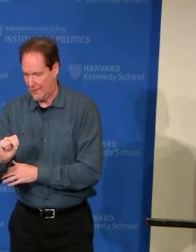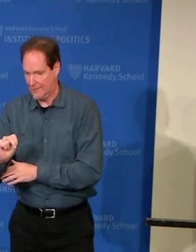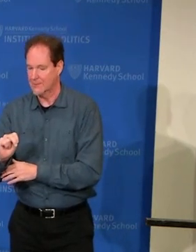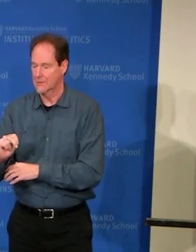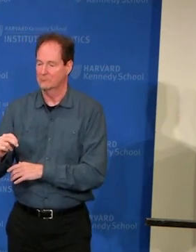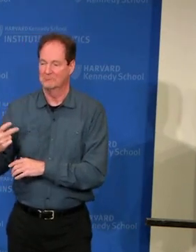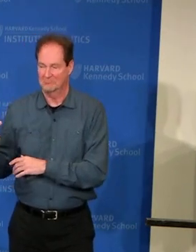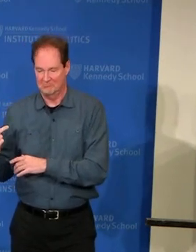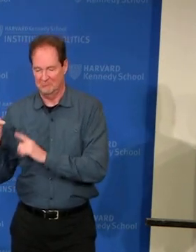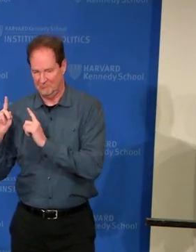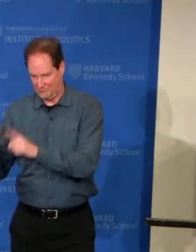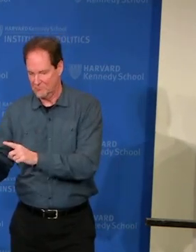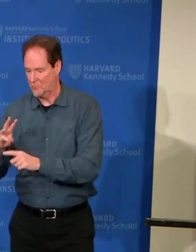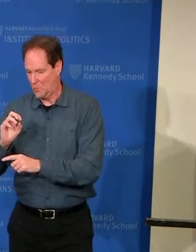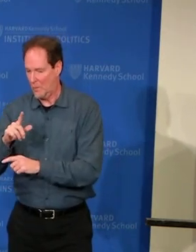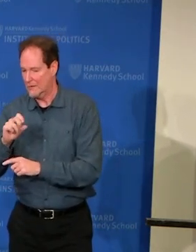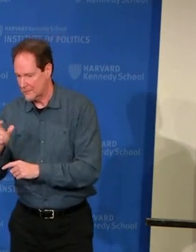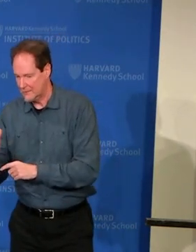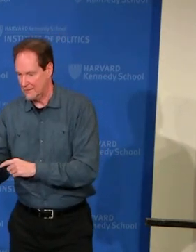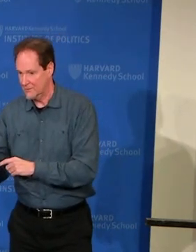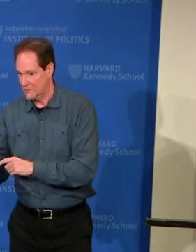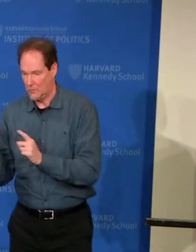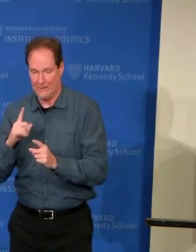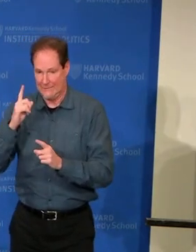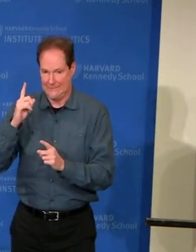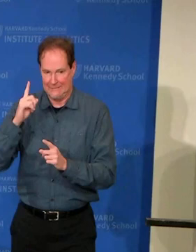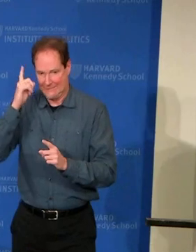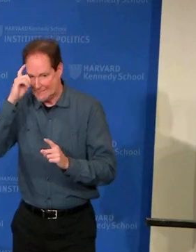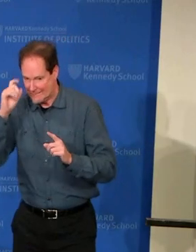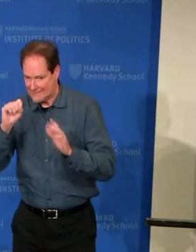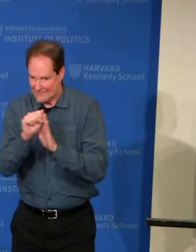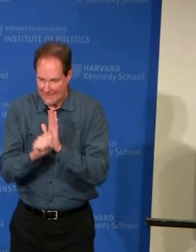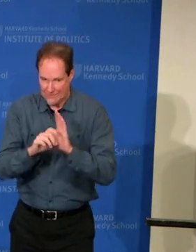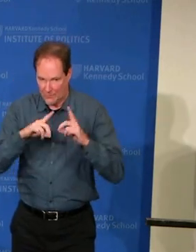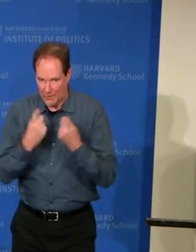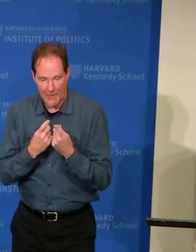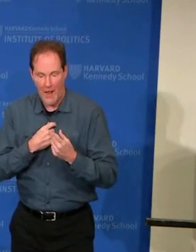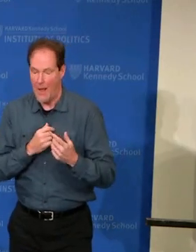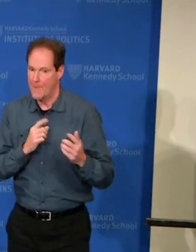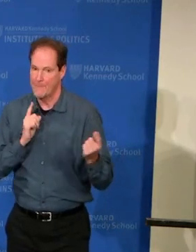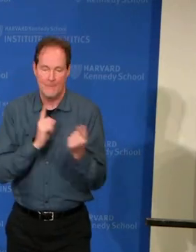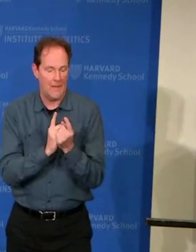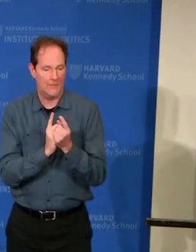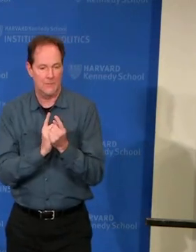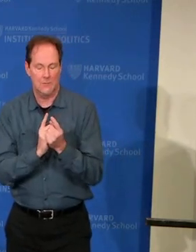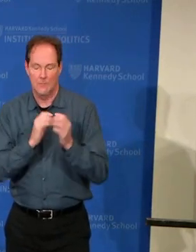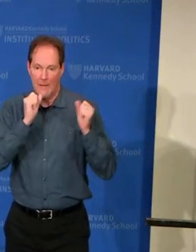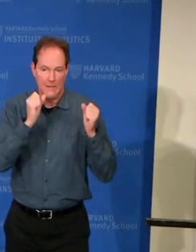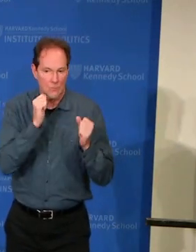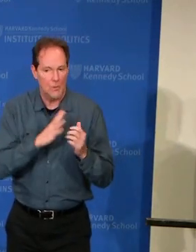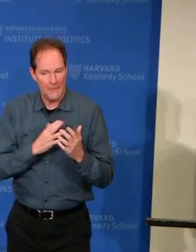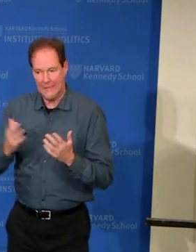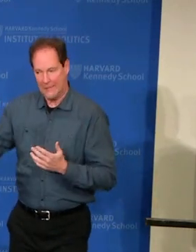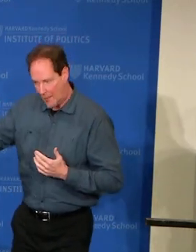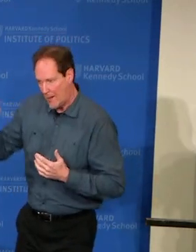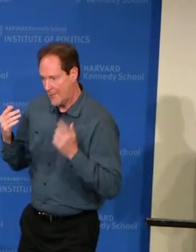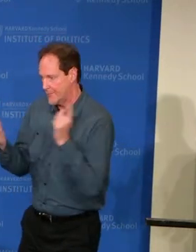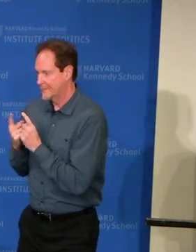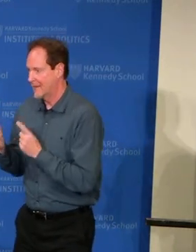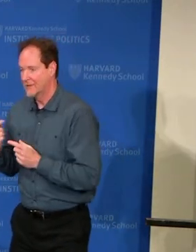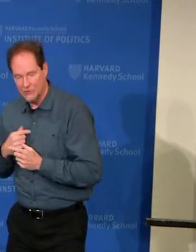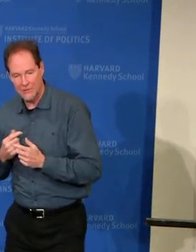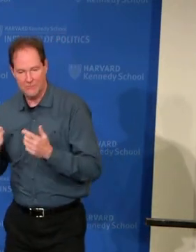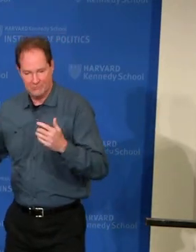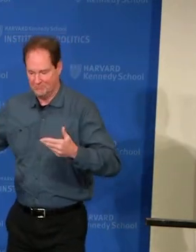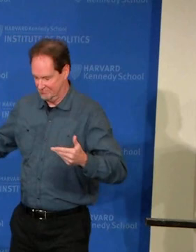was interning at the State Department. She was like, "Sarah, I met this amazing woman, come and meet her." And she took me to the State Department, and she brought me